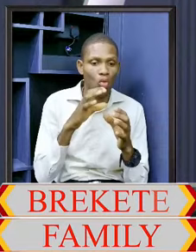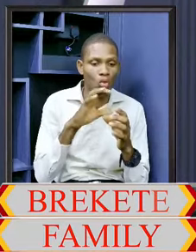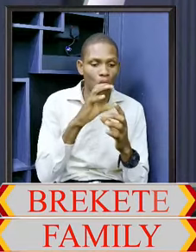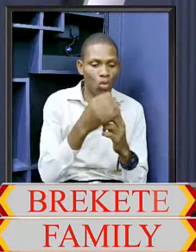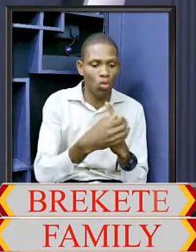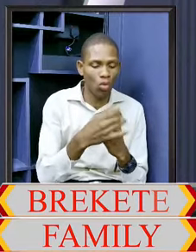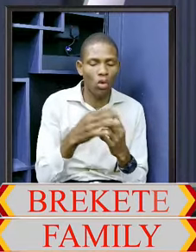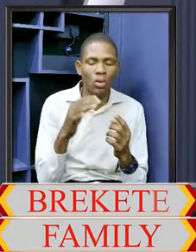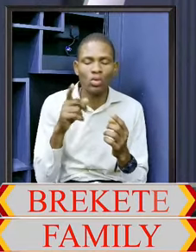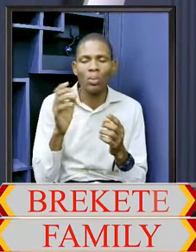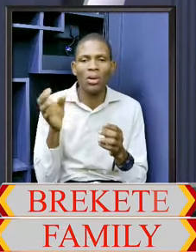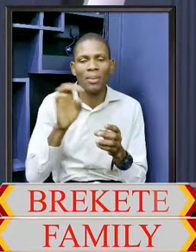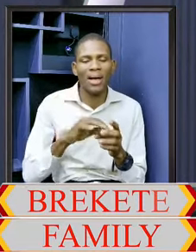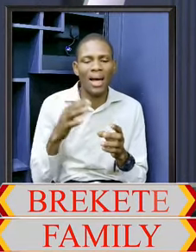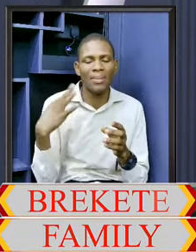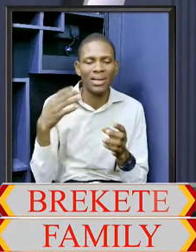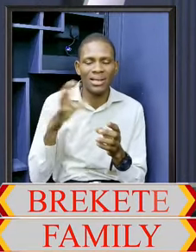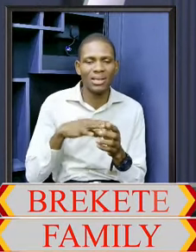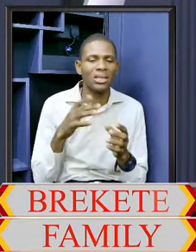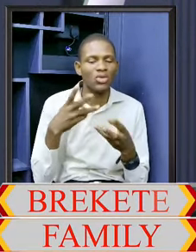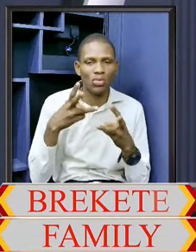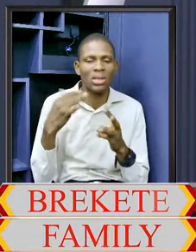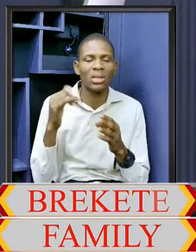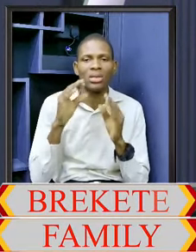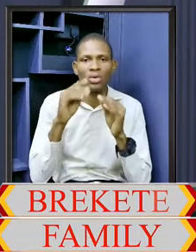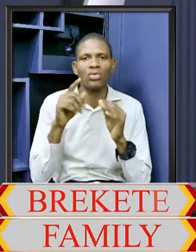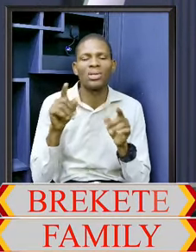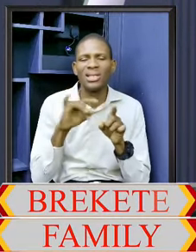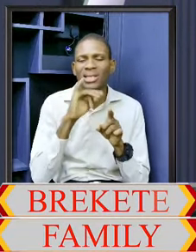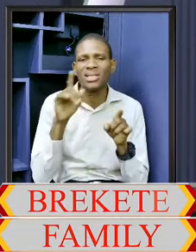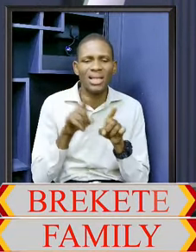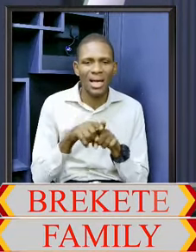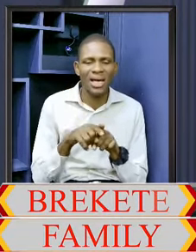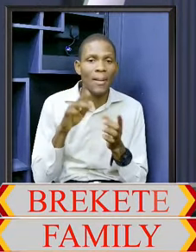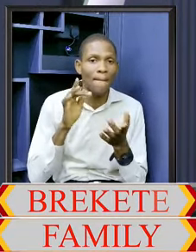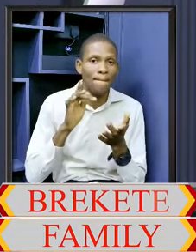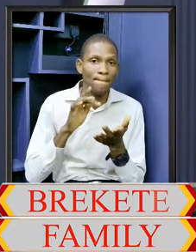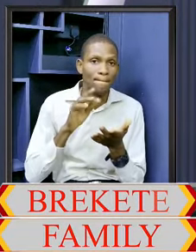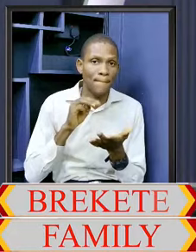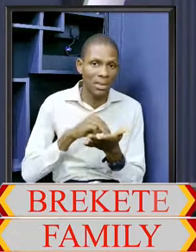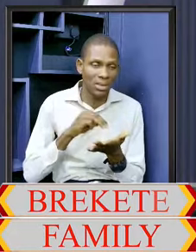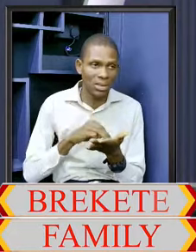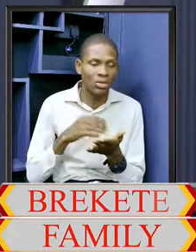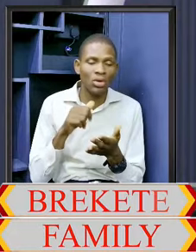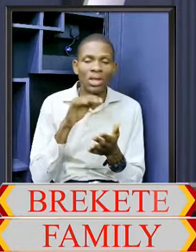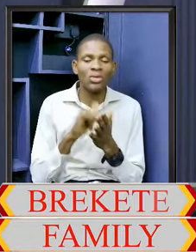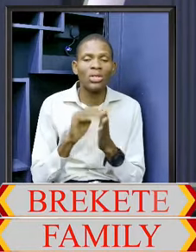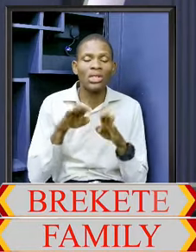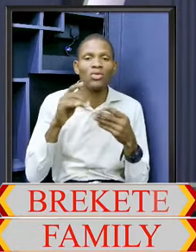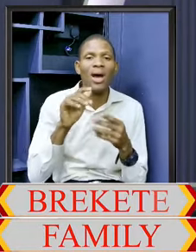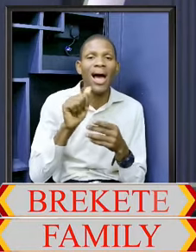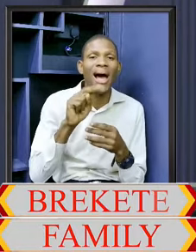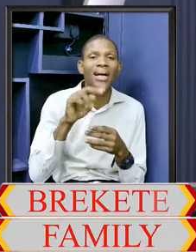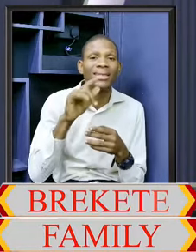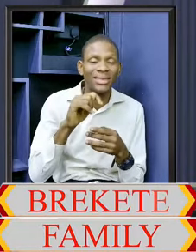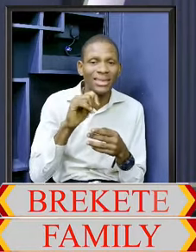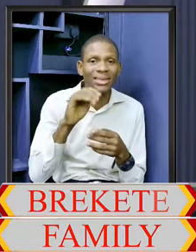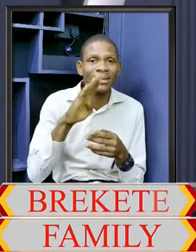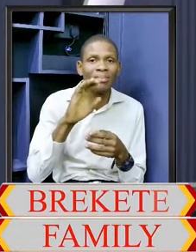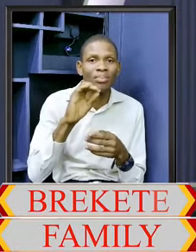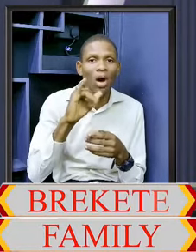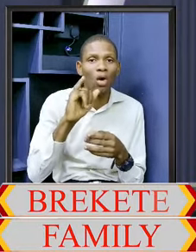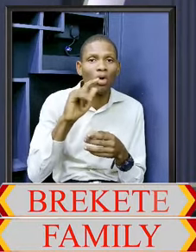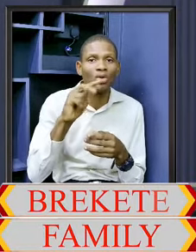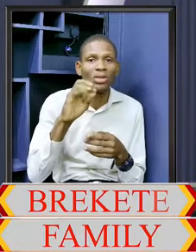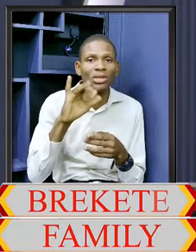way where they talk. Yes. It be like medicine. They no go give you antibiotics. You go share them because your brother, your